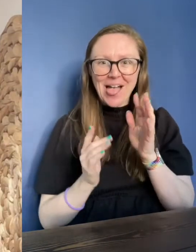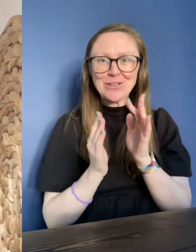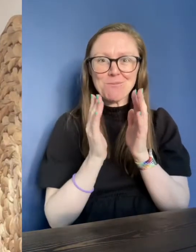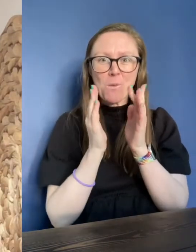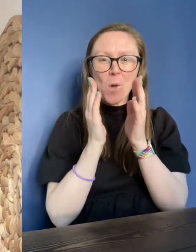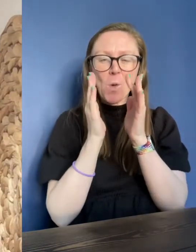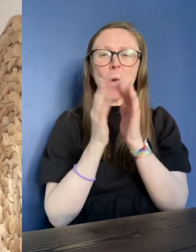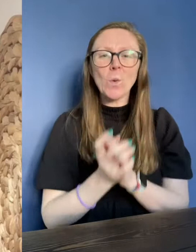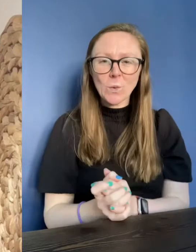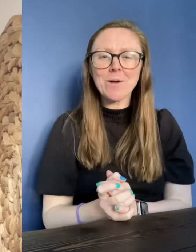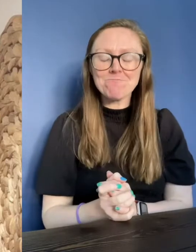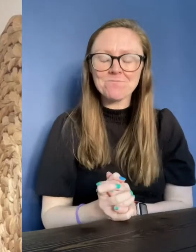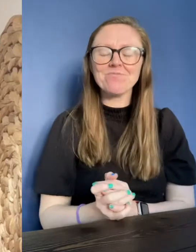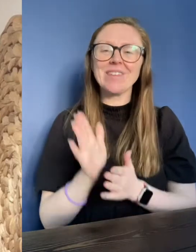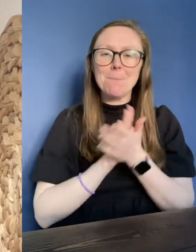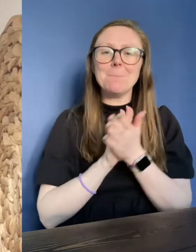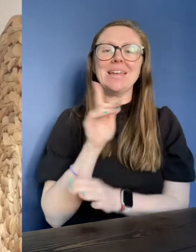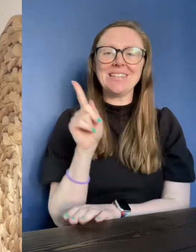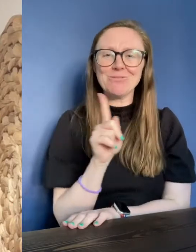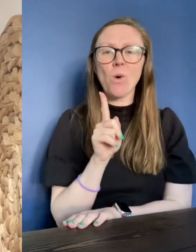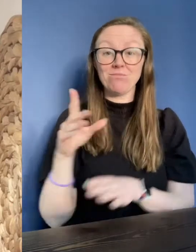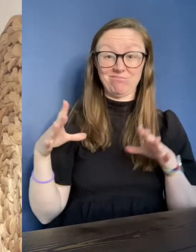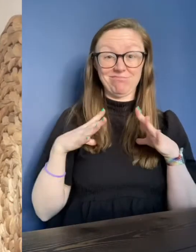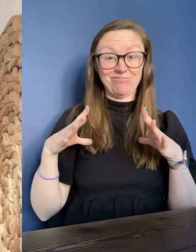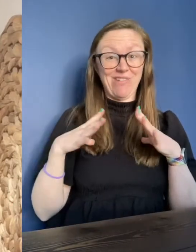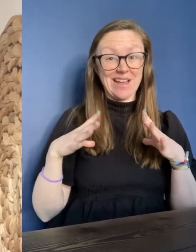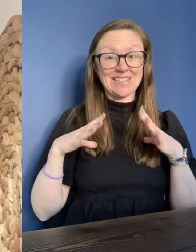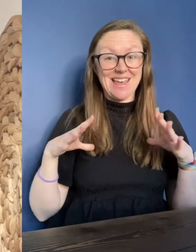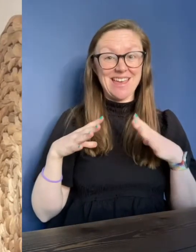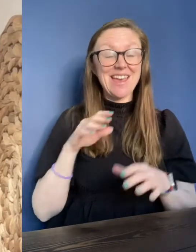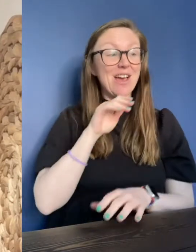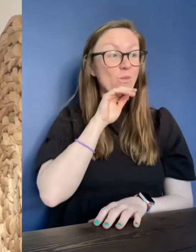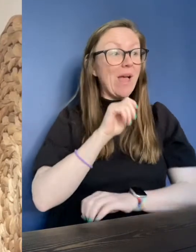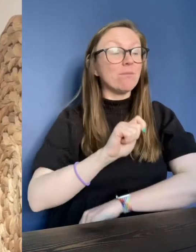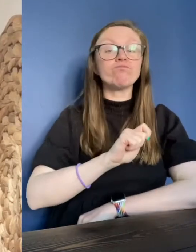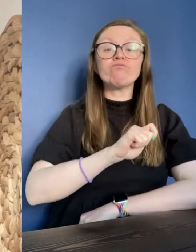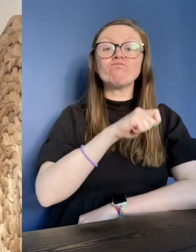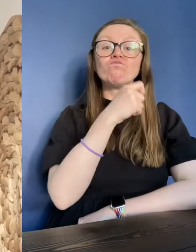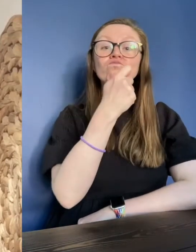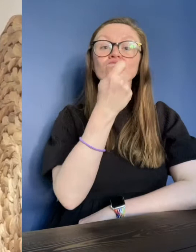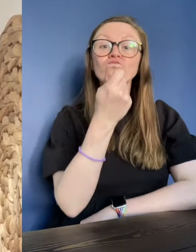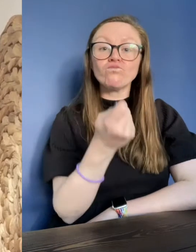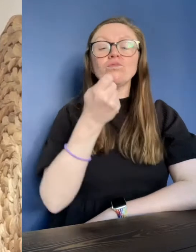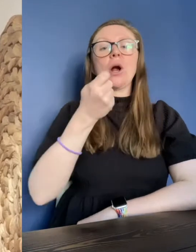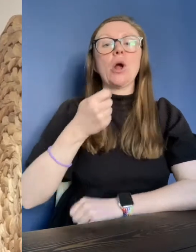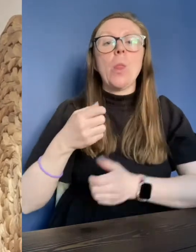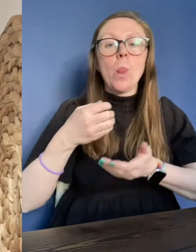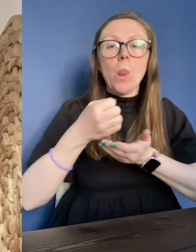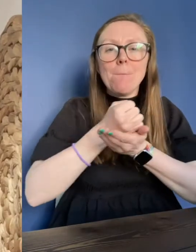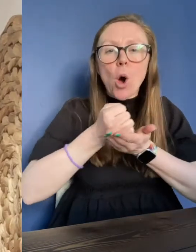rising. So that means that they're ready. I'm just going to tip those into a pestle and mortar.